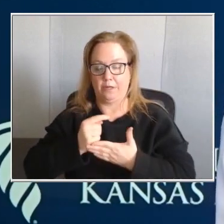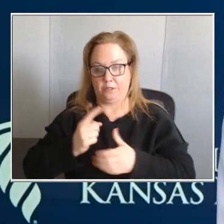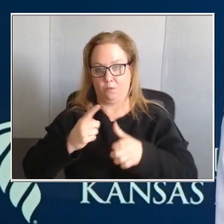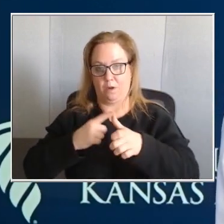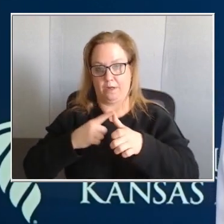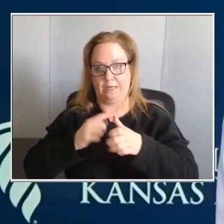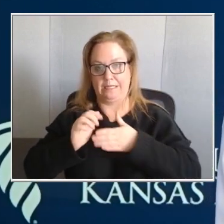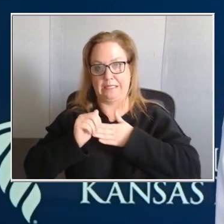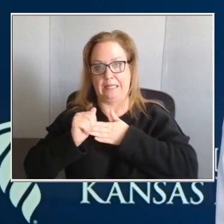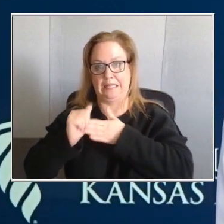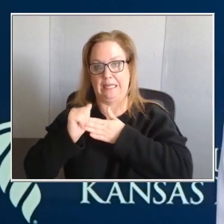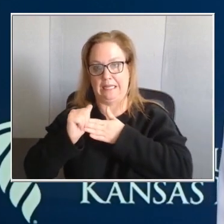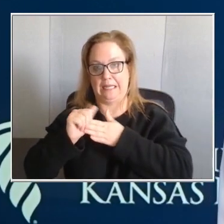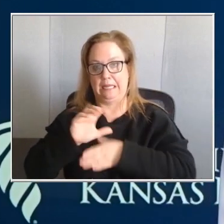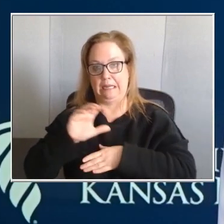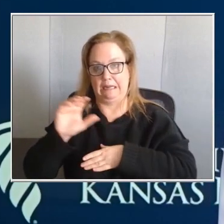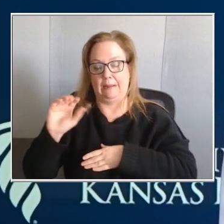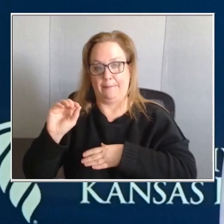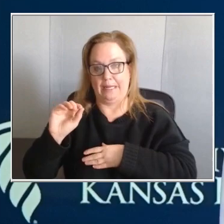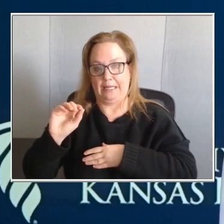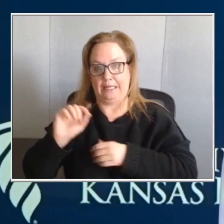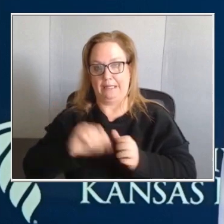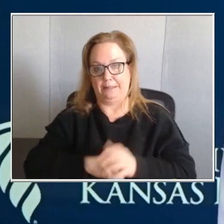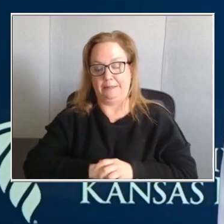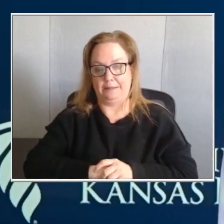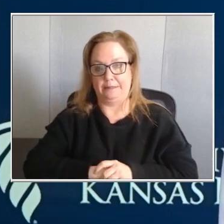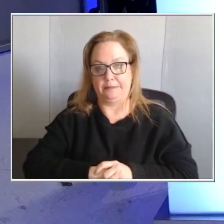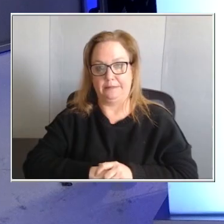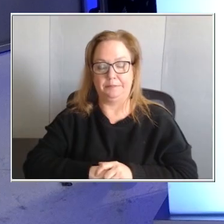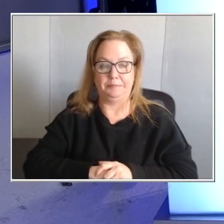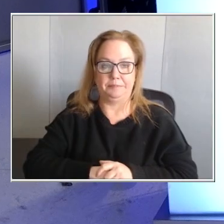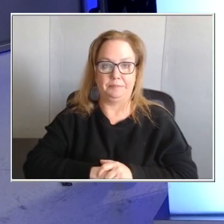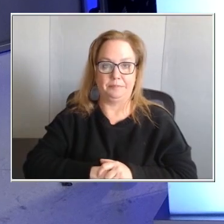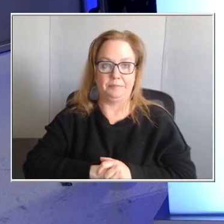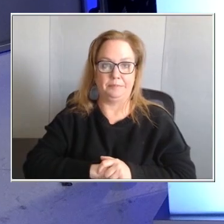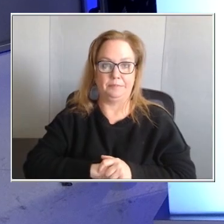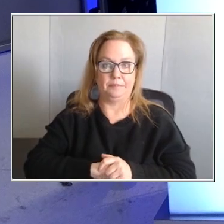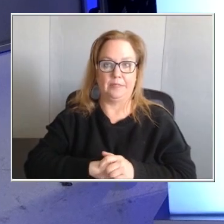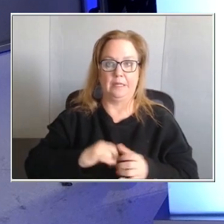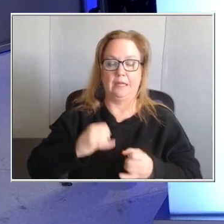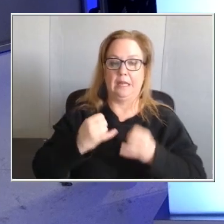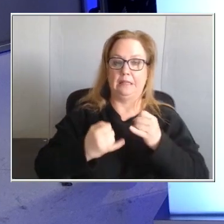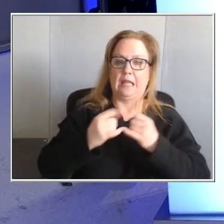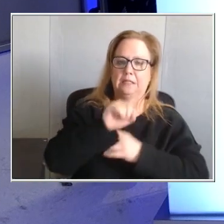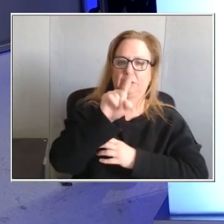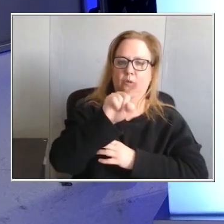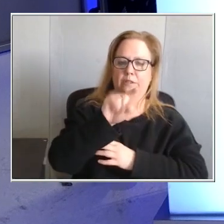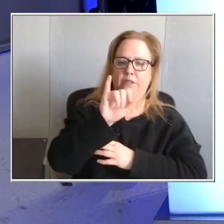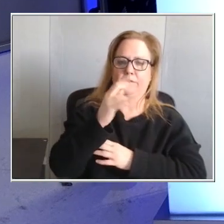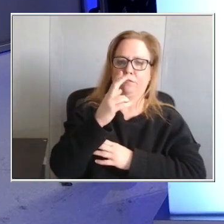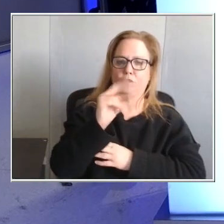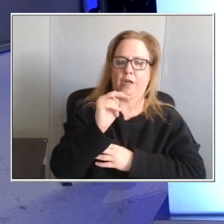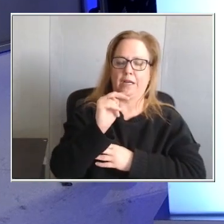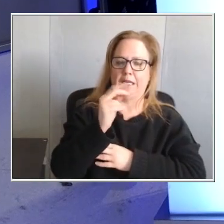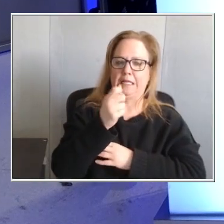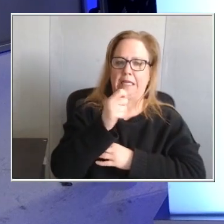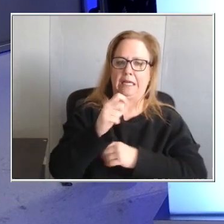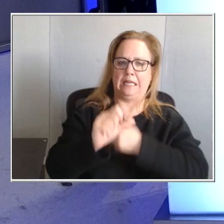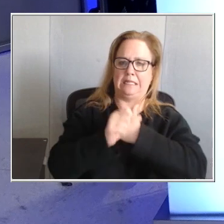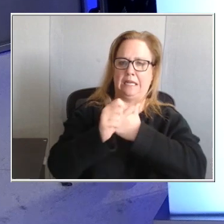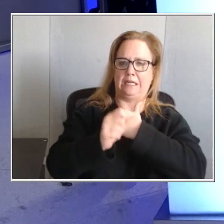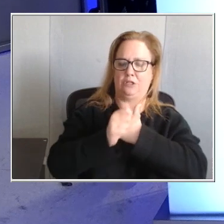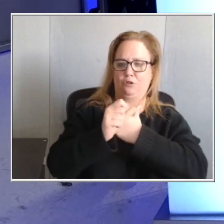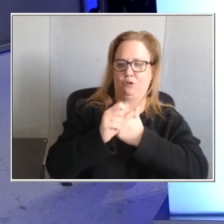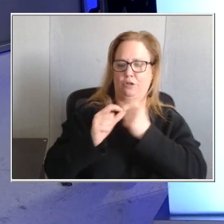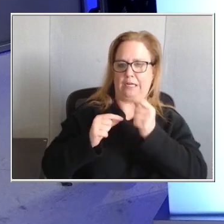leading company in this space. Last question is from John. Are there any dangers of gene editing? Could you make a mistake in